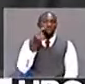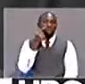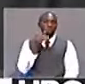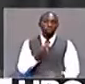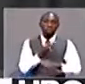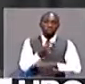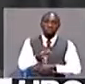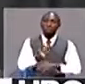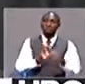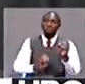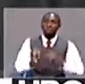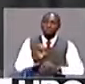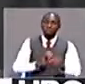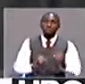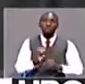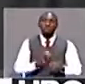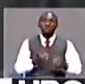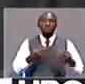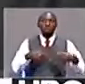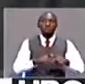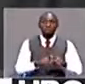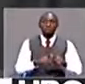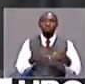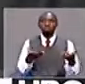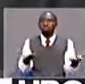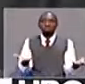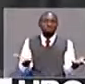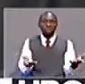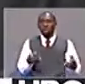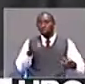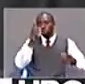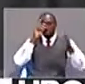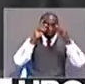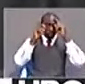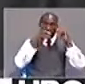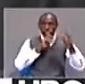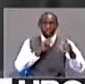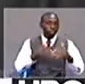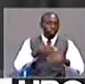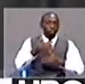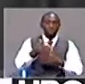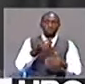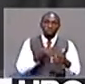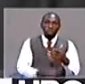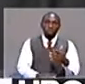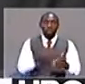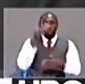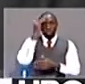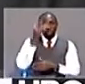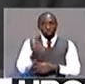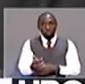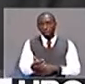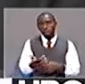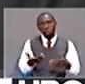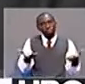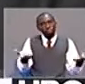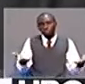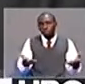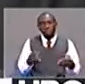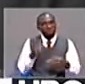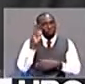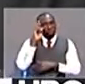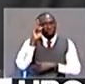with those ladies, they were wondering the next step because of what Dr. Cipriano Kizito Lwanga did. So